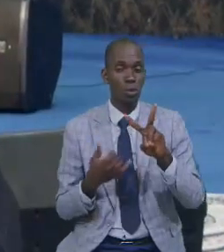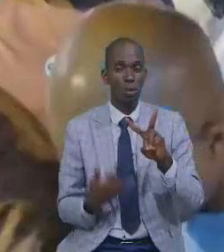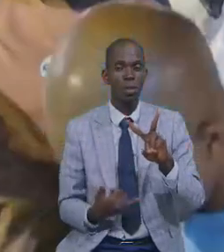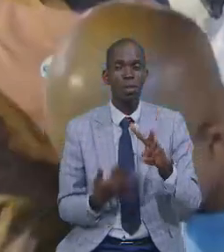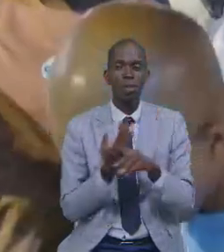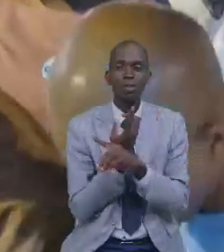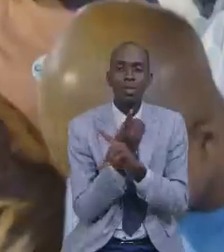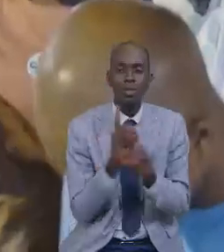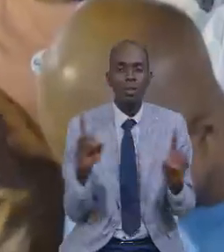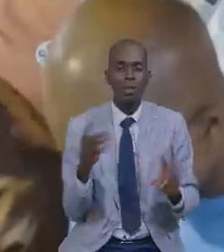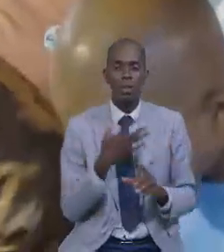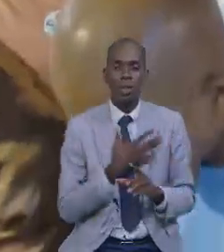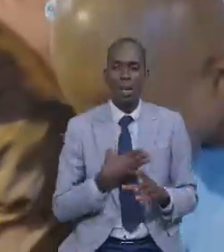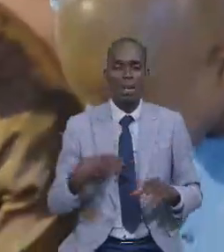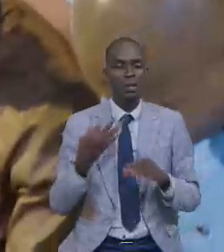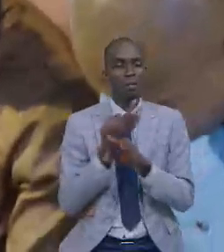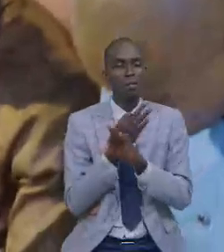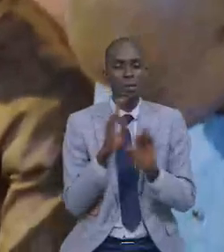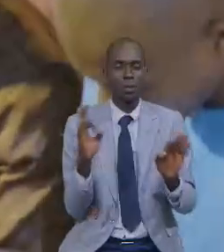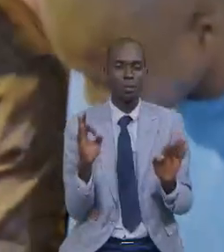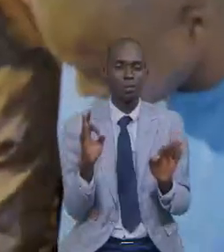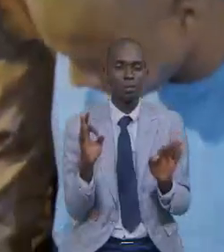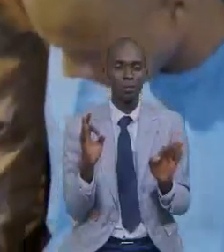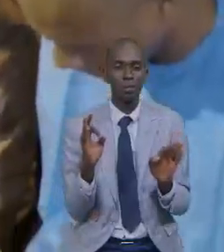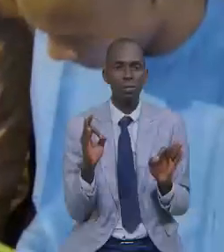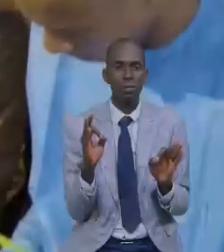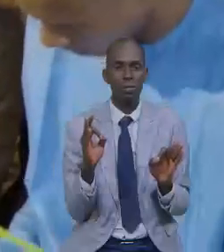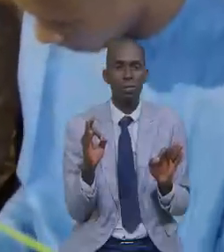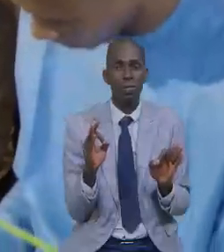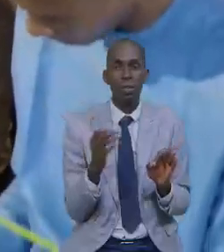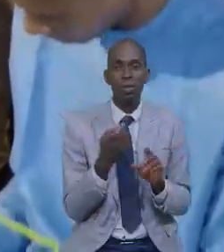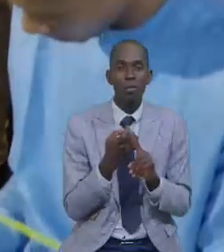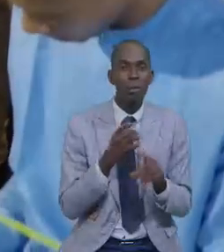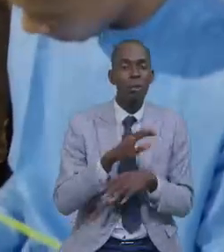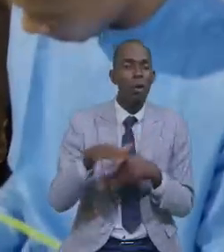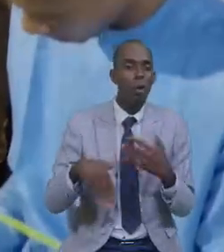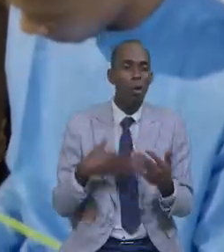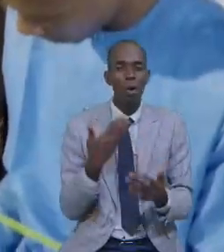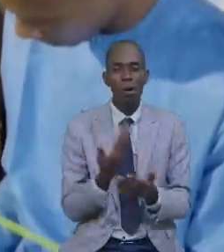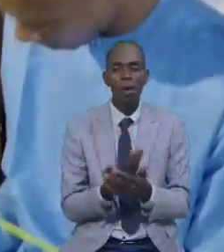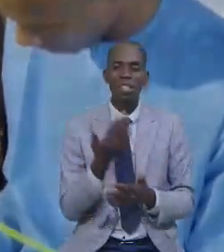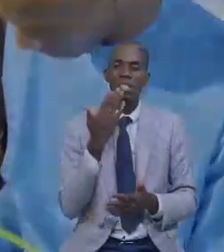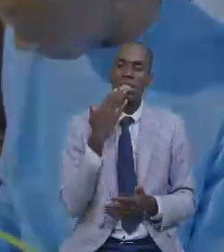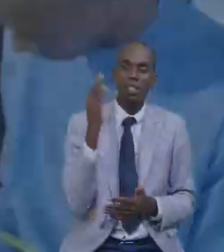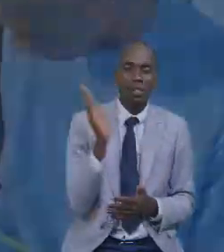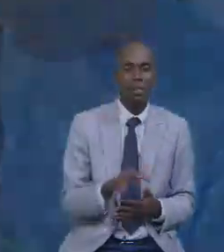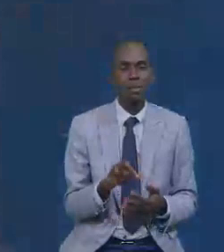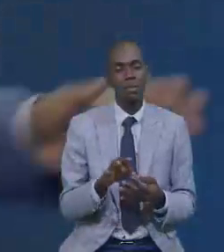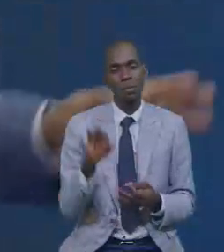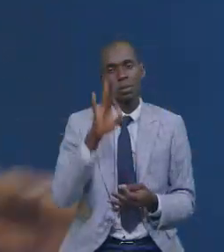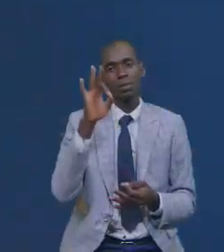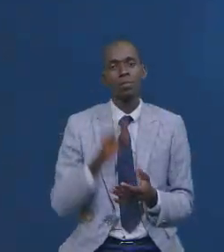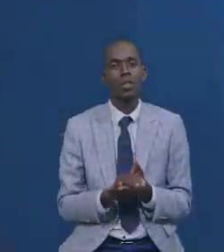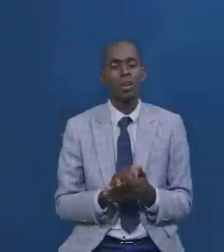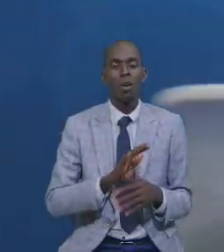deliverance and freedom from all foul spirits.